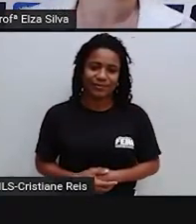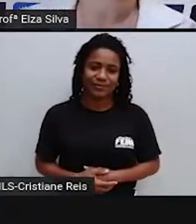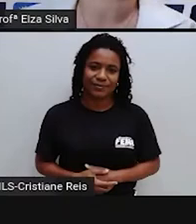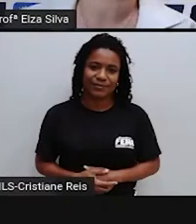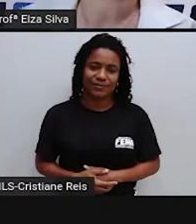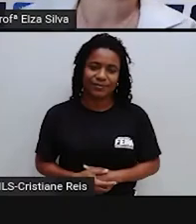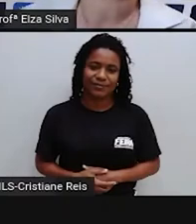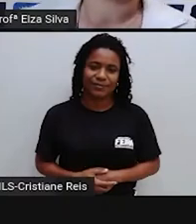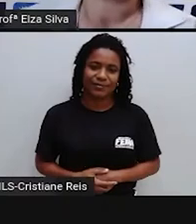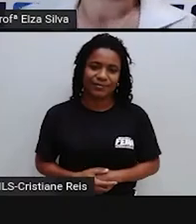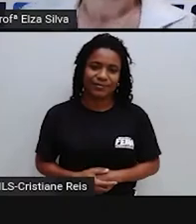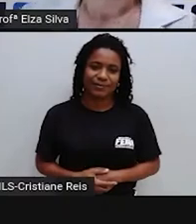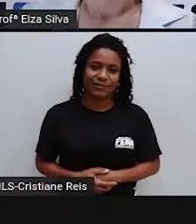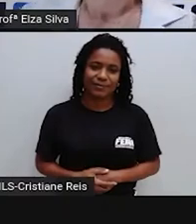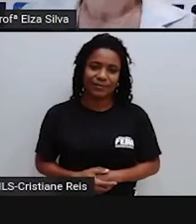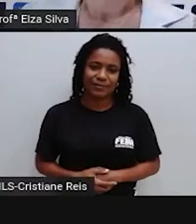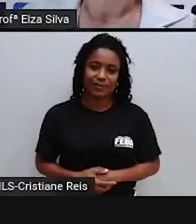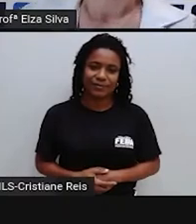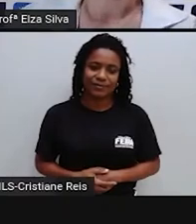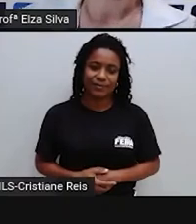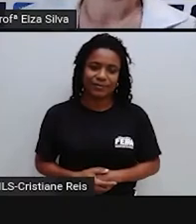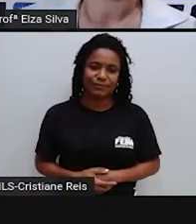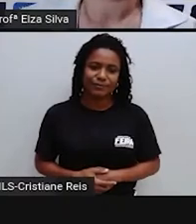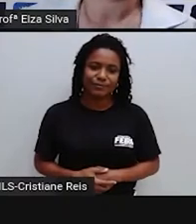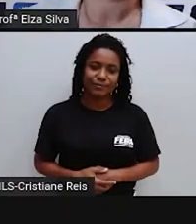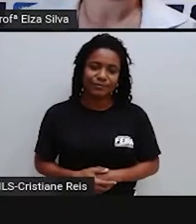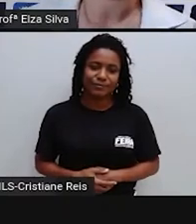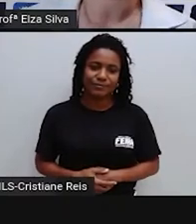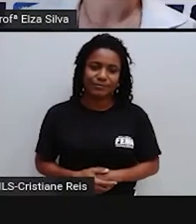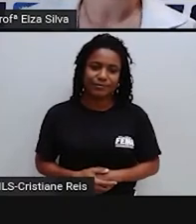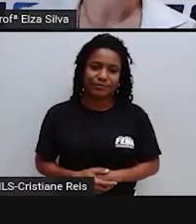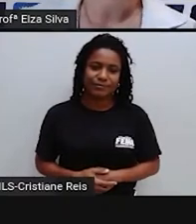Let's go, students!